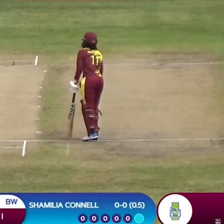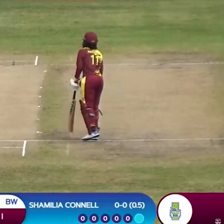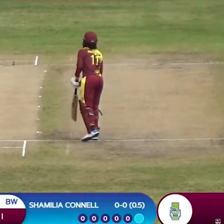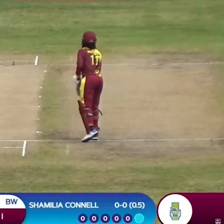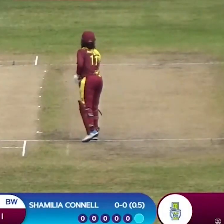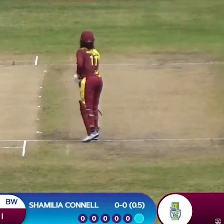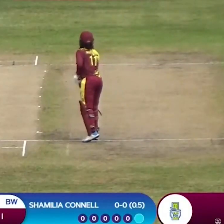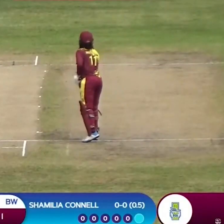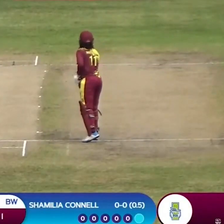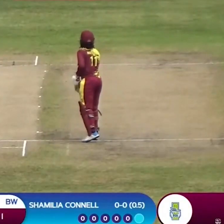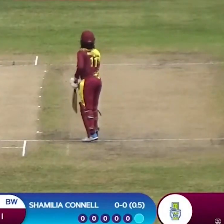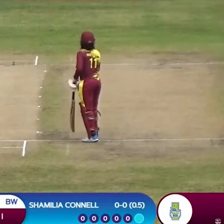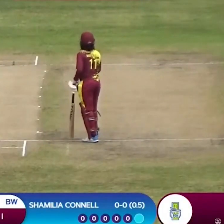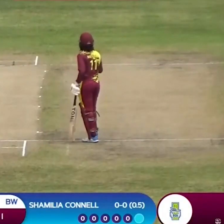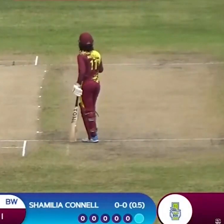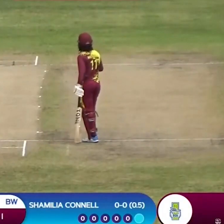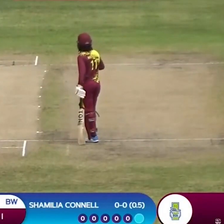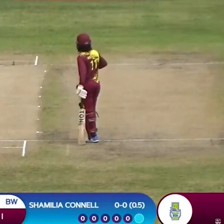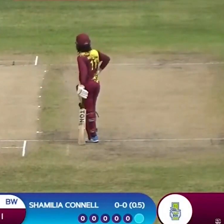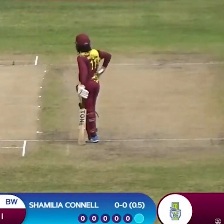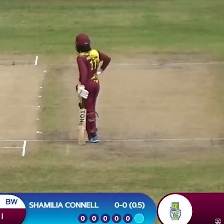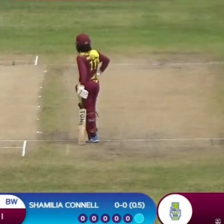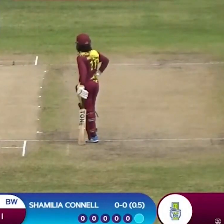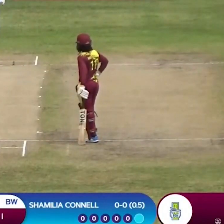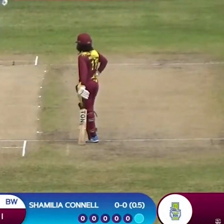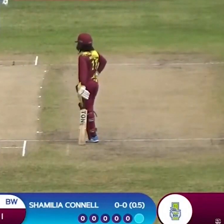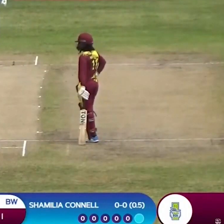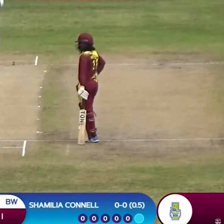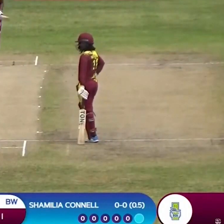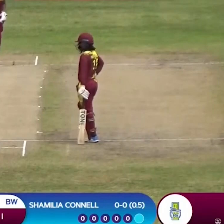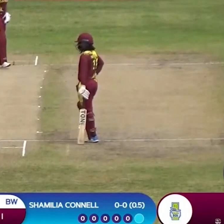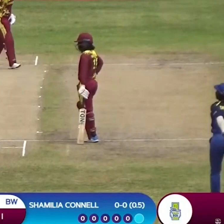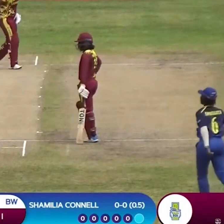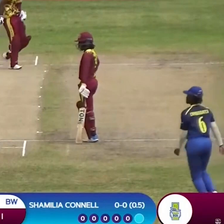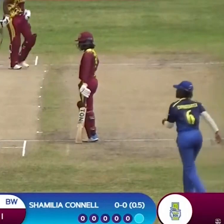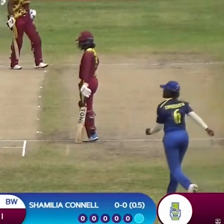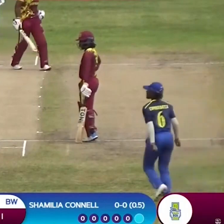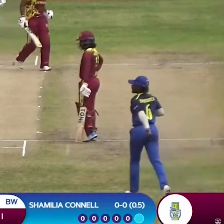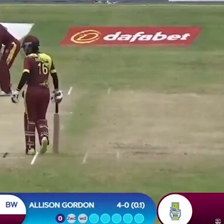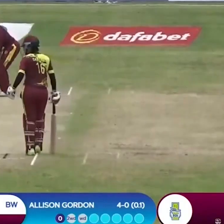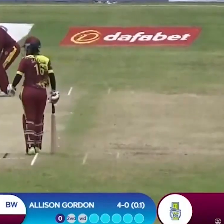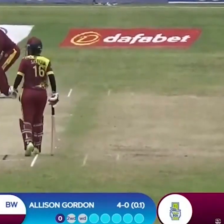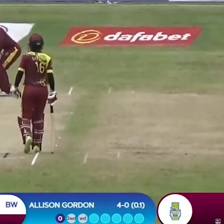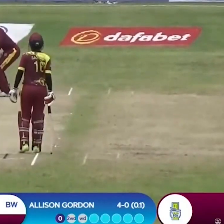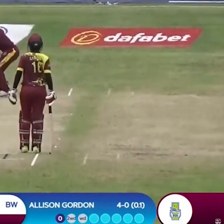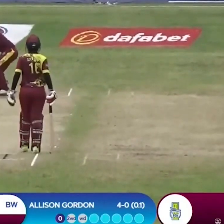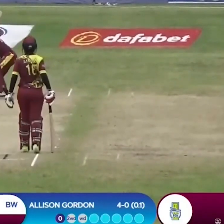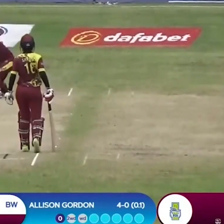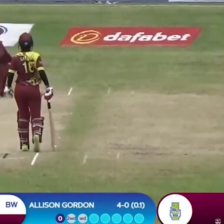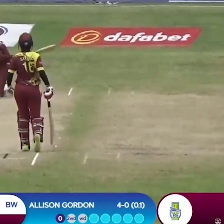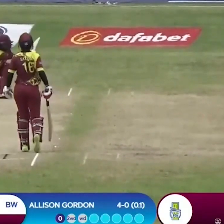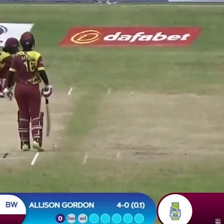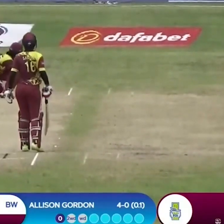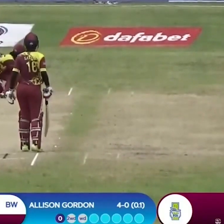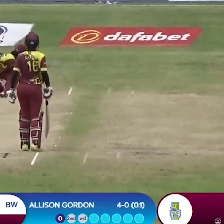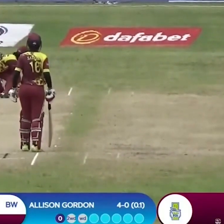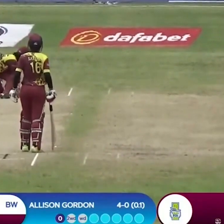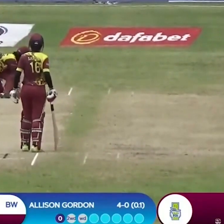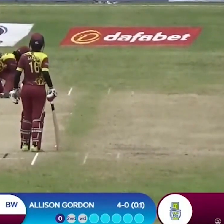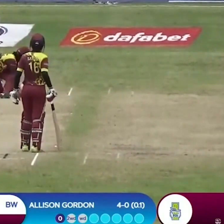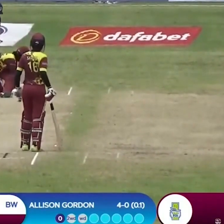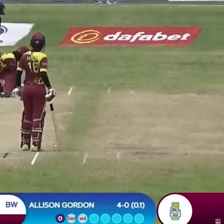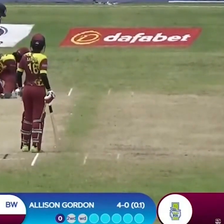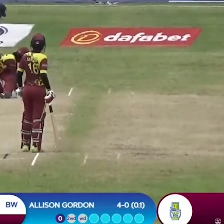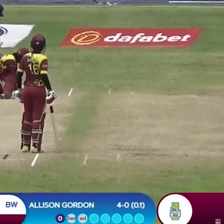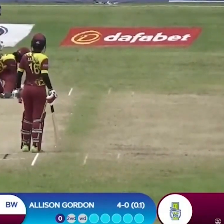Well, Barbados here against the Leeward Islands and getting the first wicket clean bowl. But they come up against the Leeward Islands over